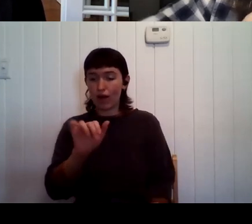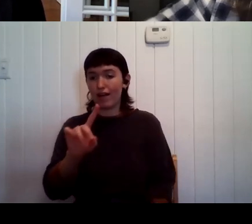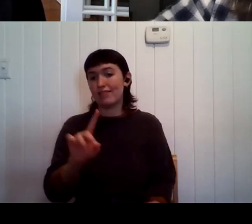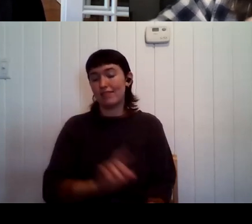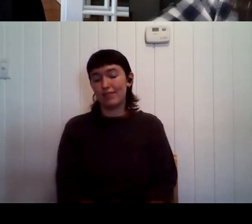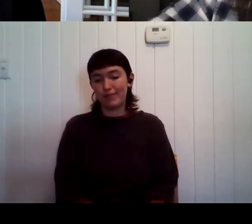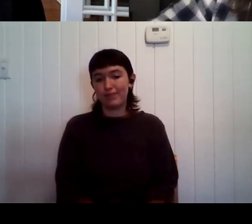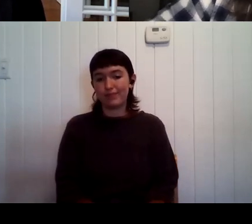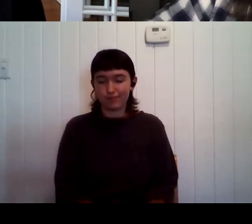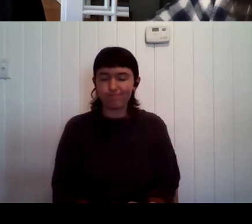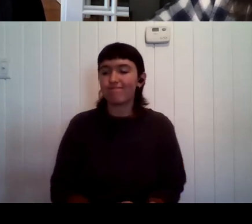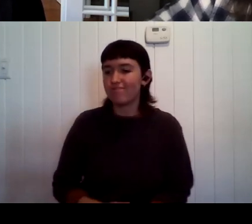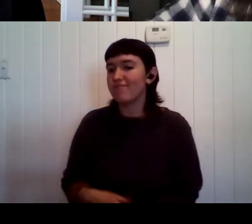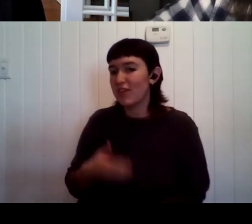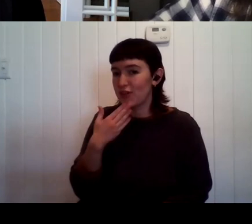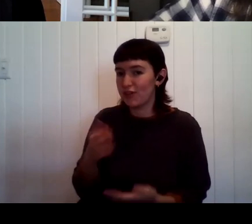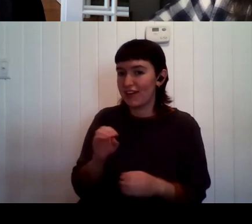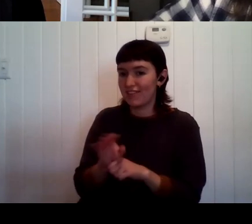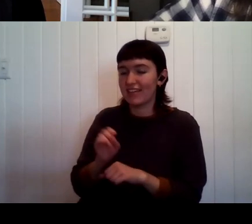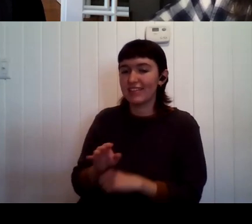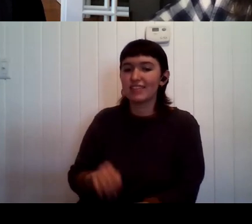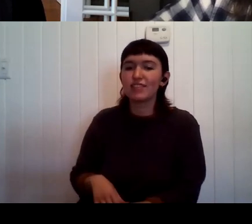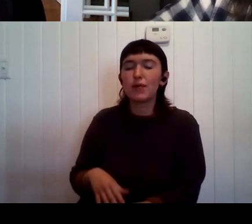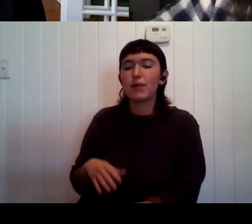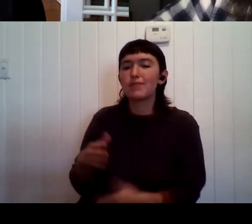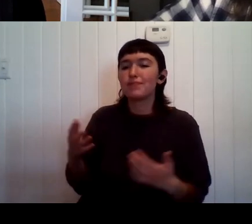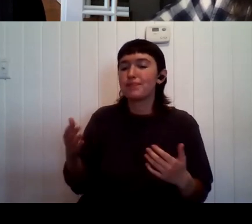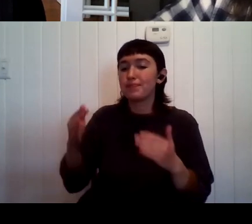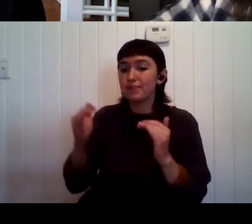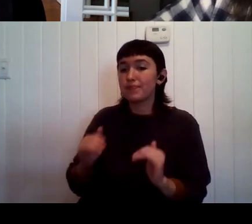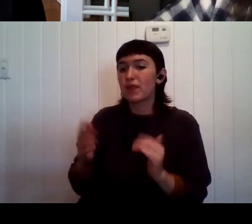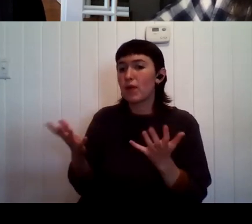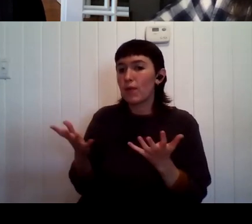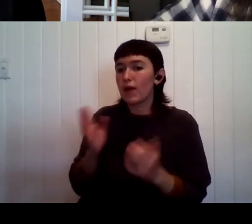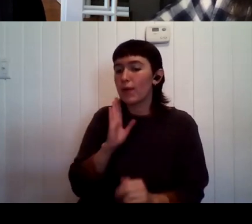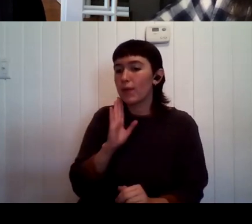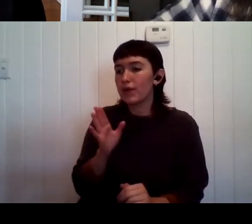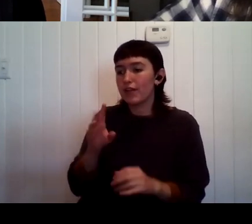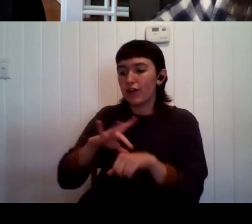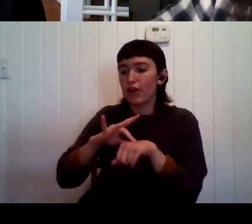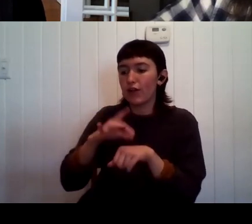This is from Garden Spot. What would the Earth look like if humans suddenly disappeared?